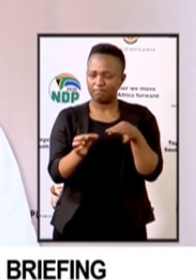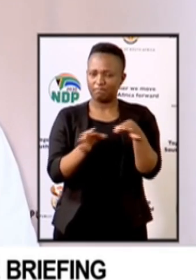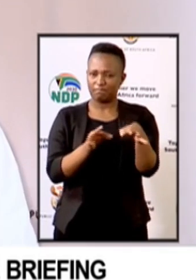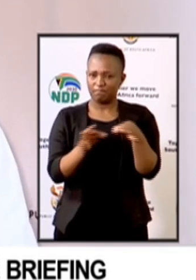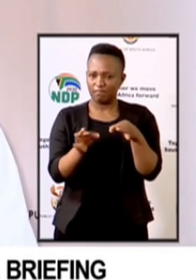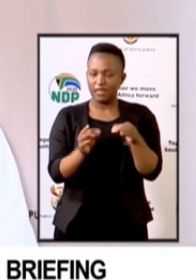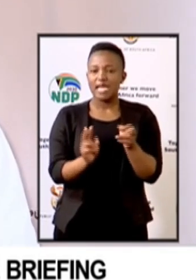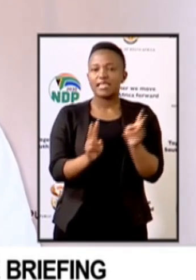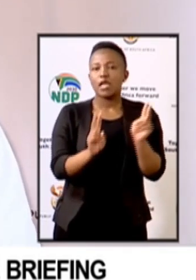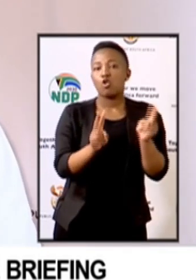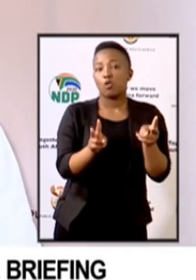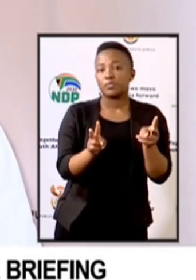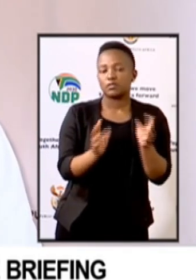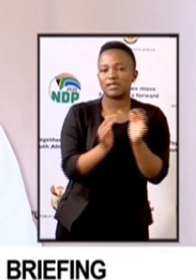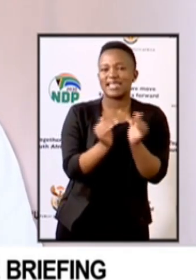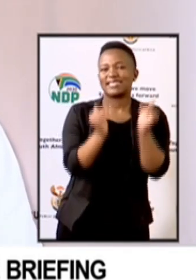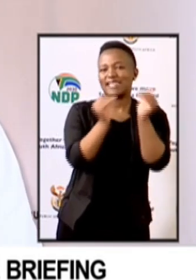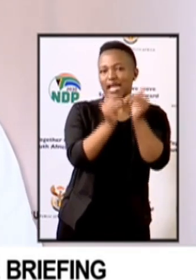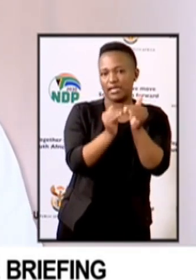and standards.